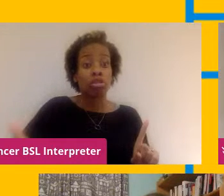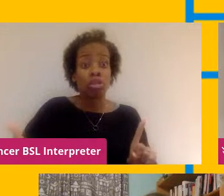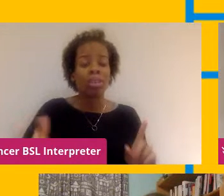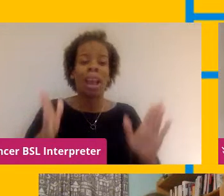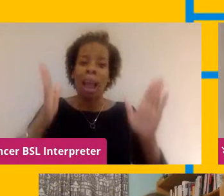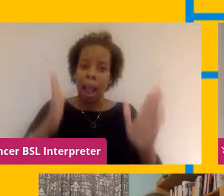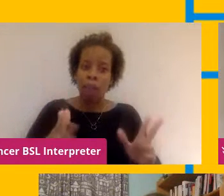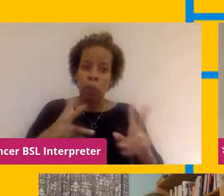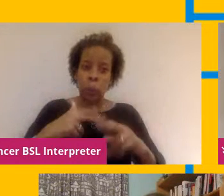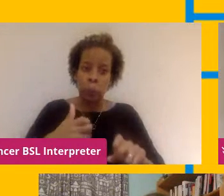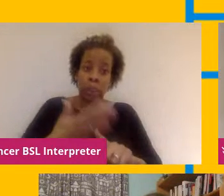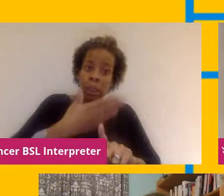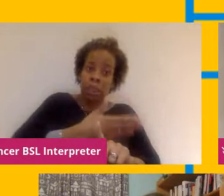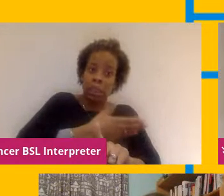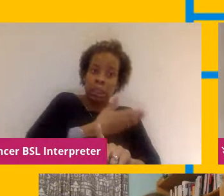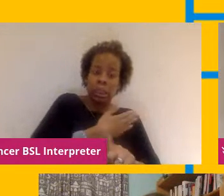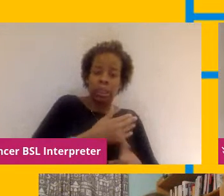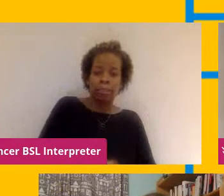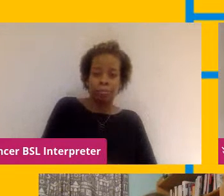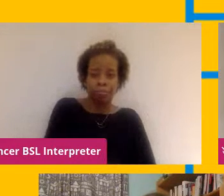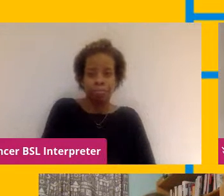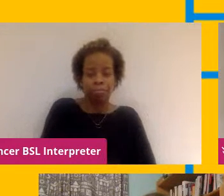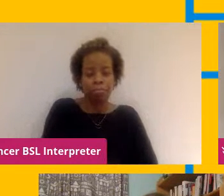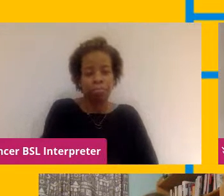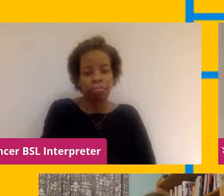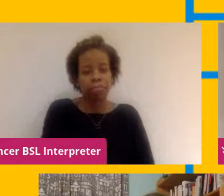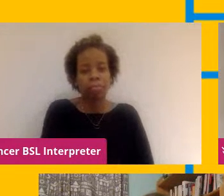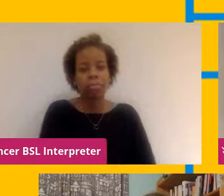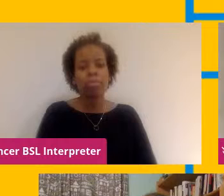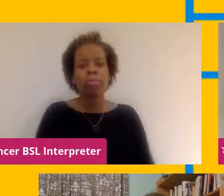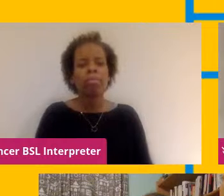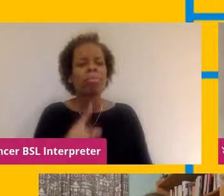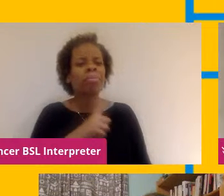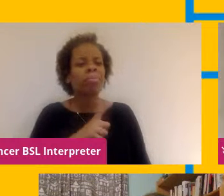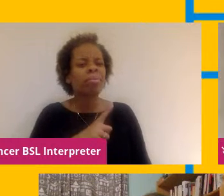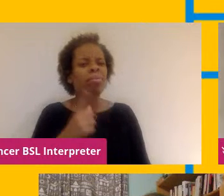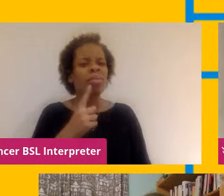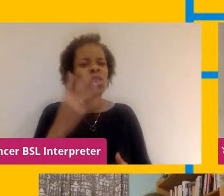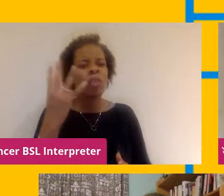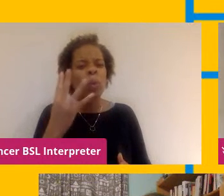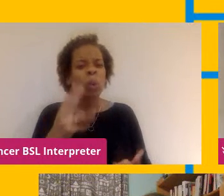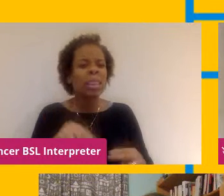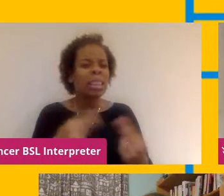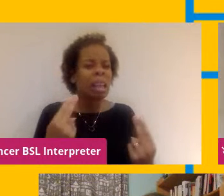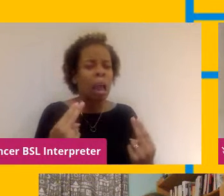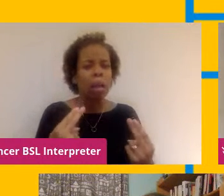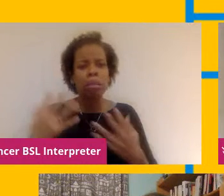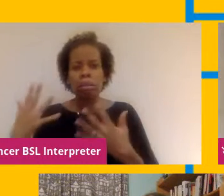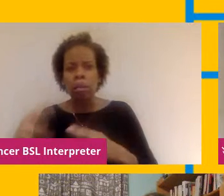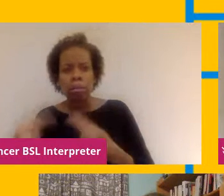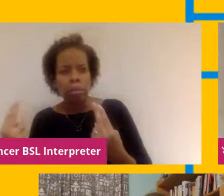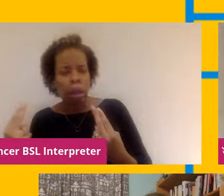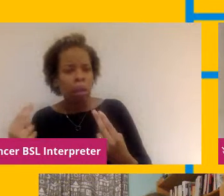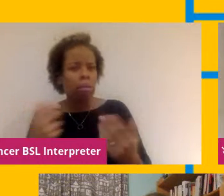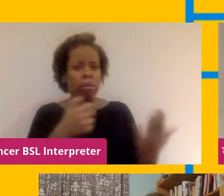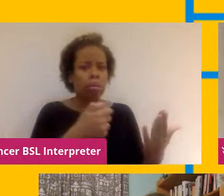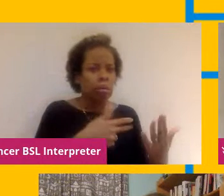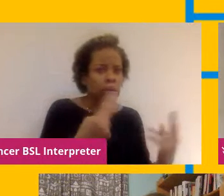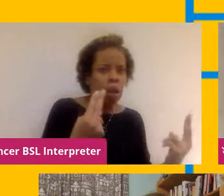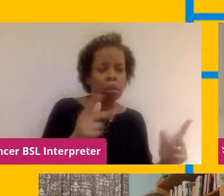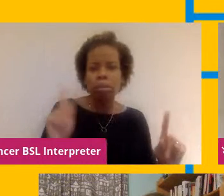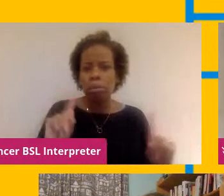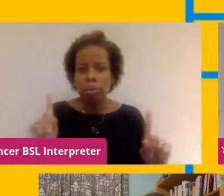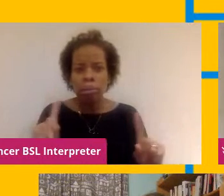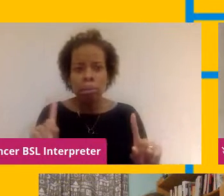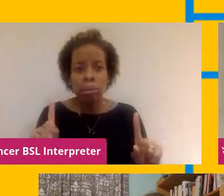And that tends to cause a lot of confusion, I think, because of the whole 14 days, 10 days isolation and how it impacts